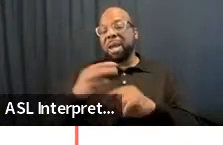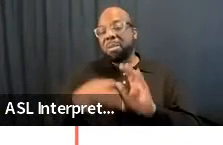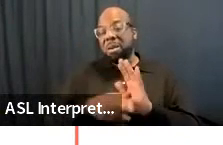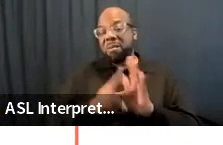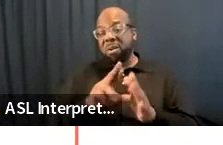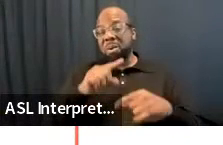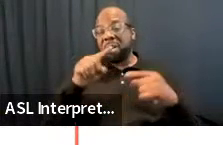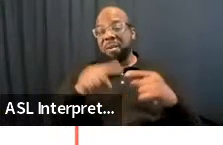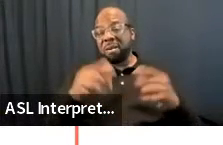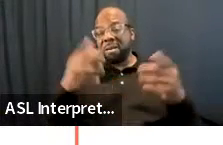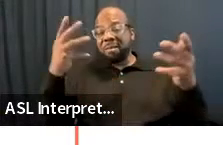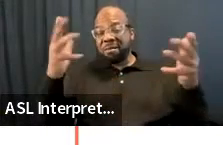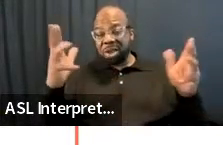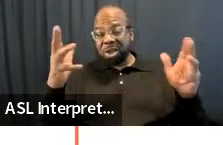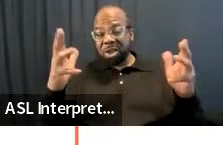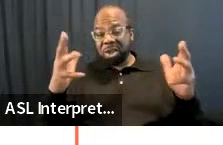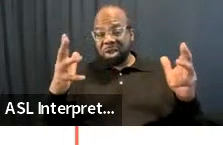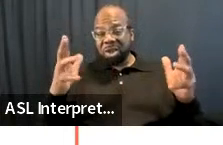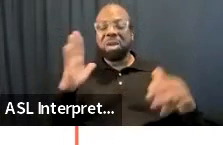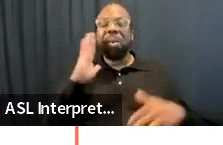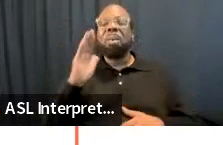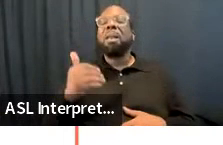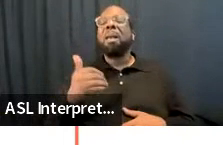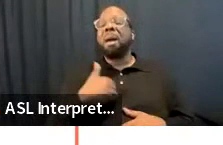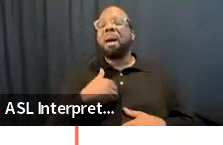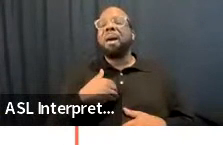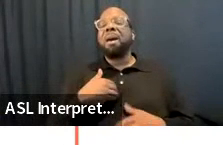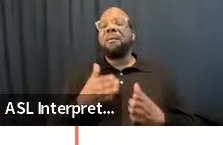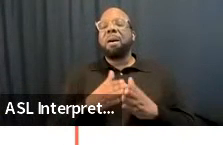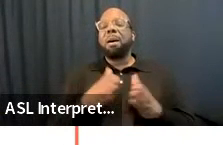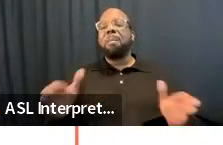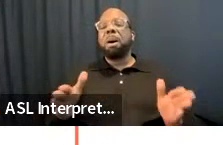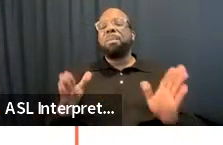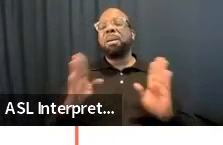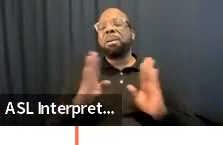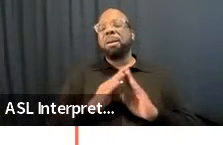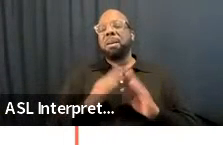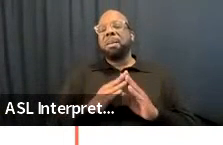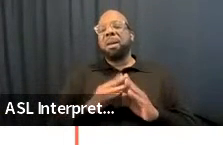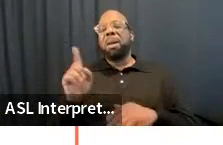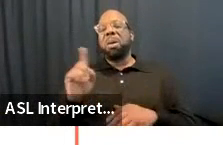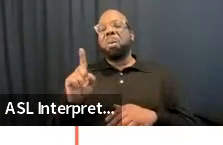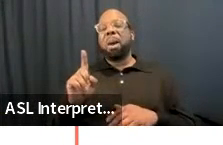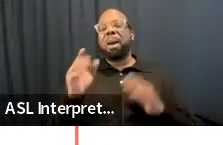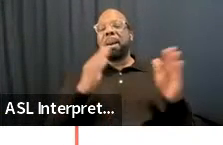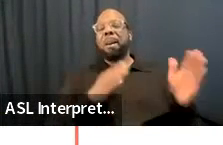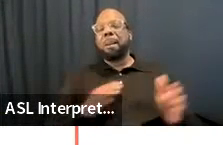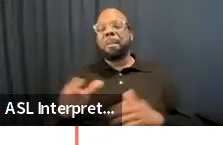complete, we will have a public hearing at the Planning Commission.